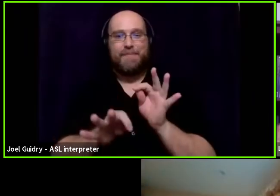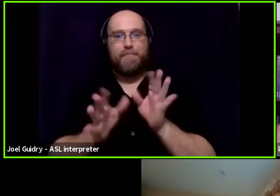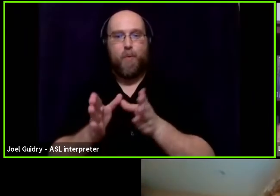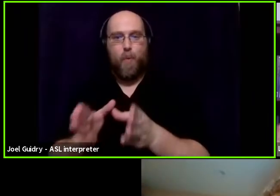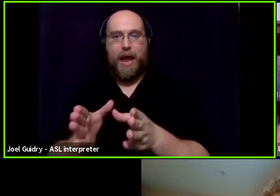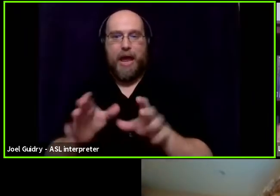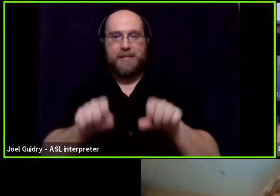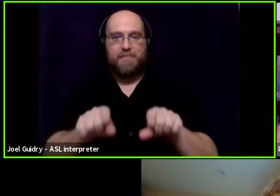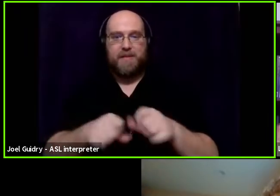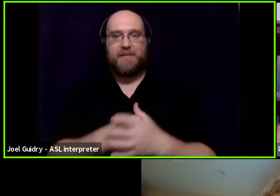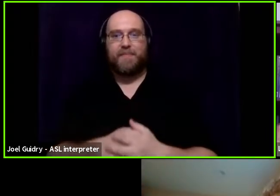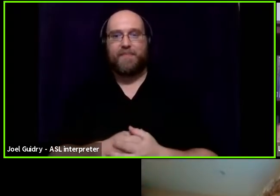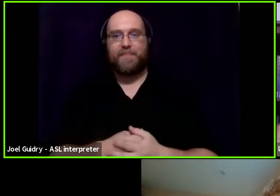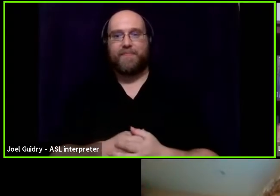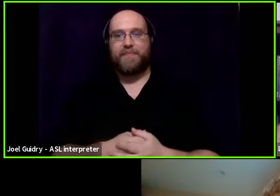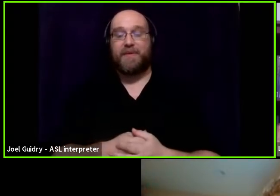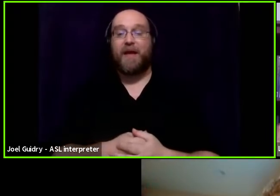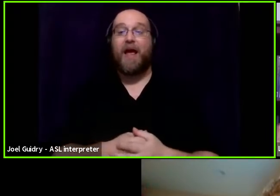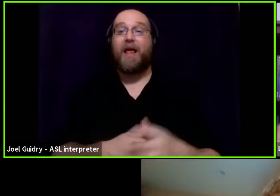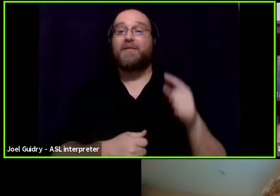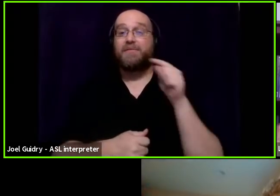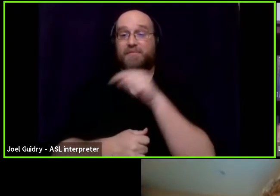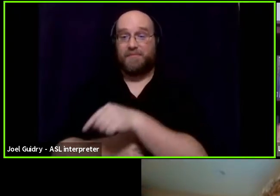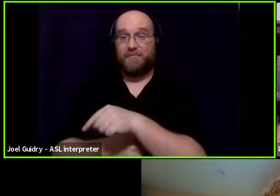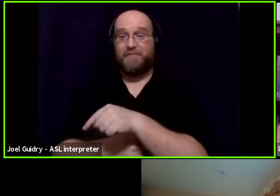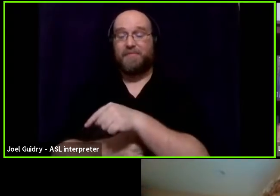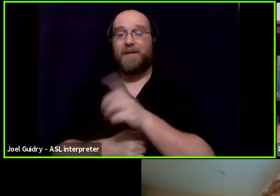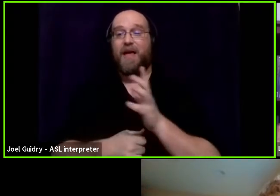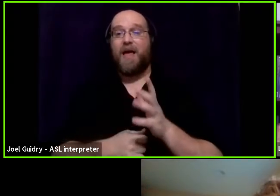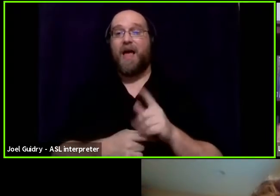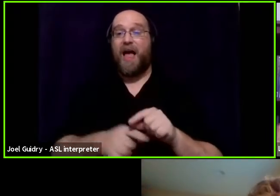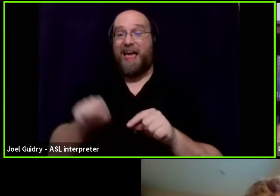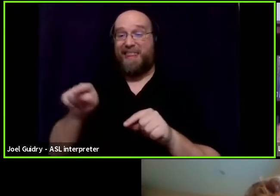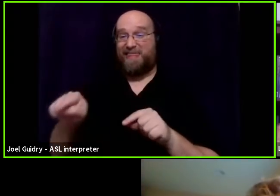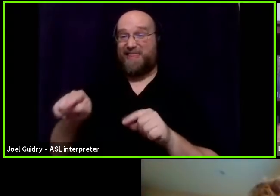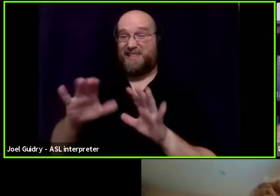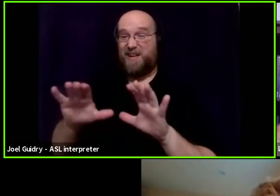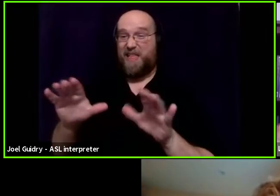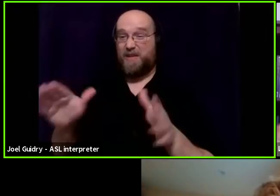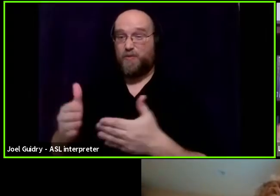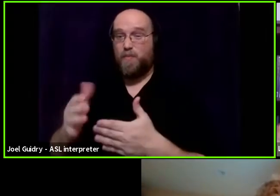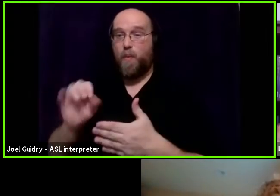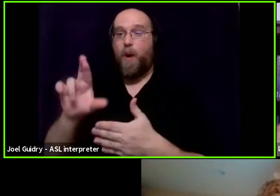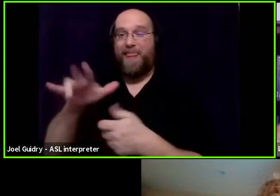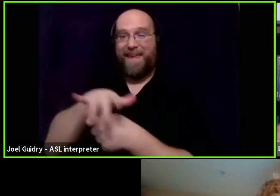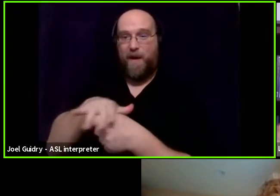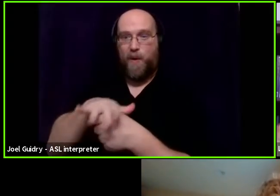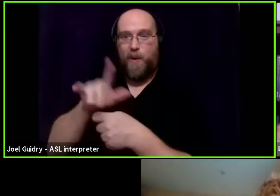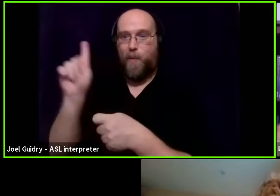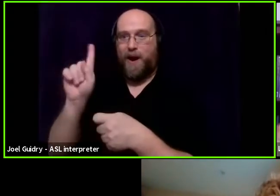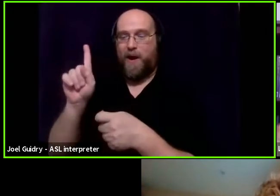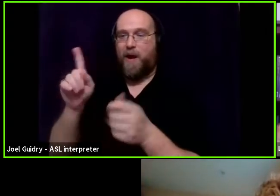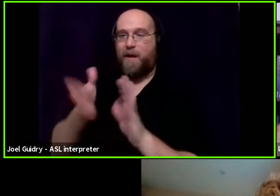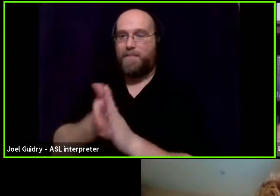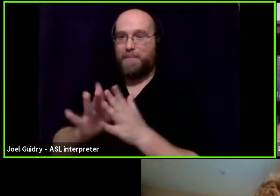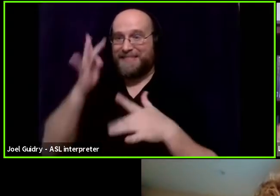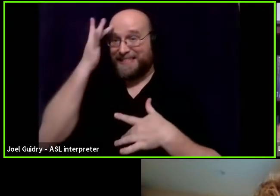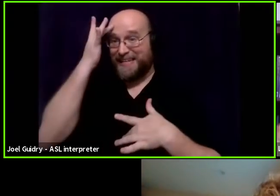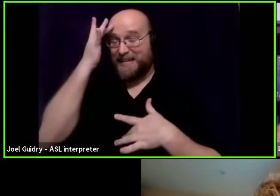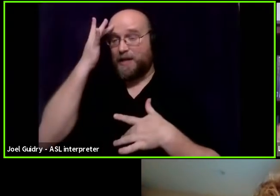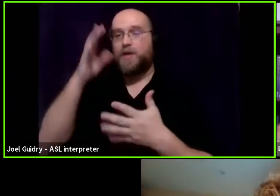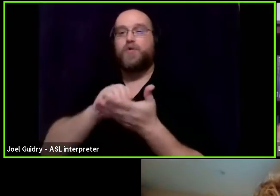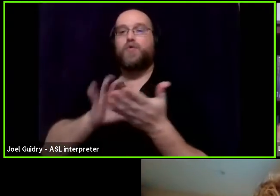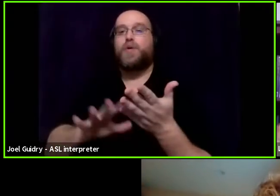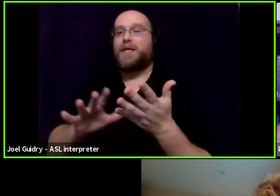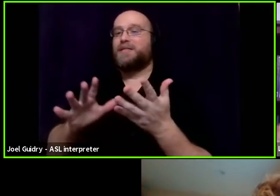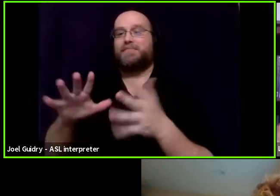Back in the classroom or the site where they might have gotten sick, students need to be removed. Space has